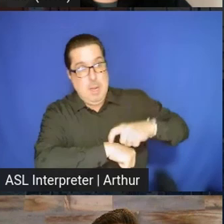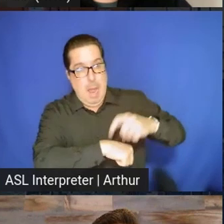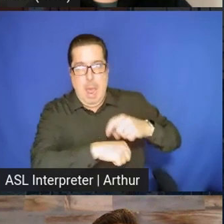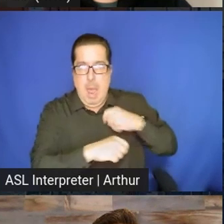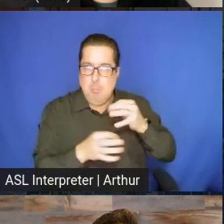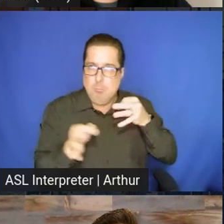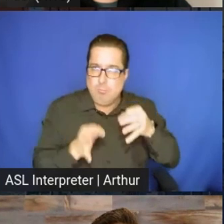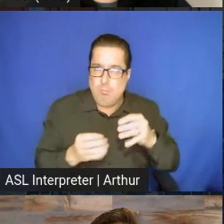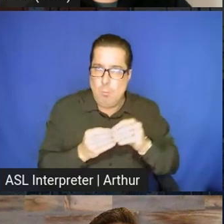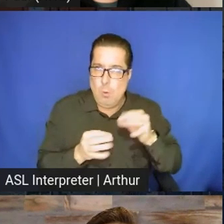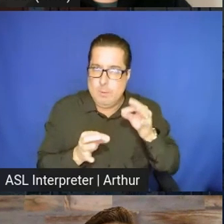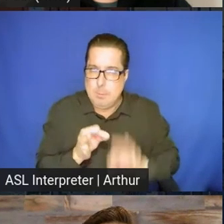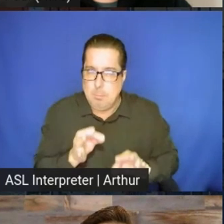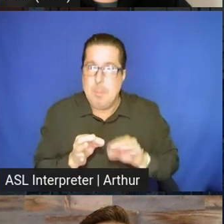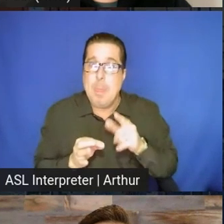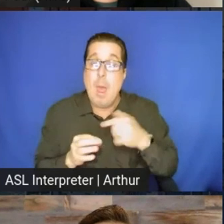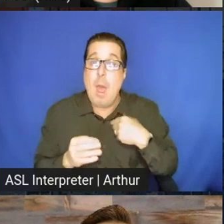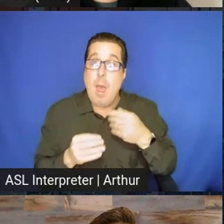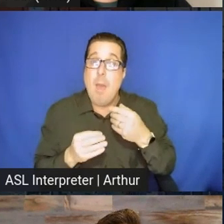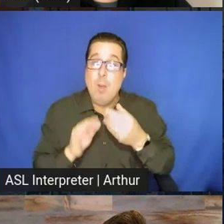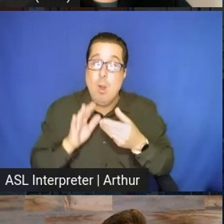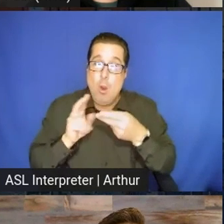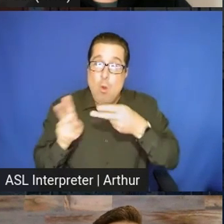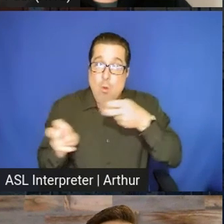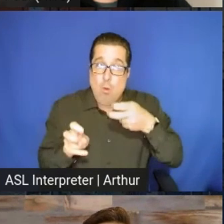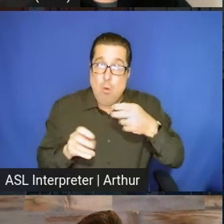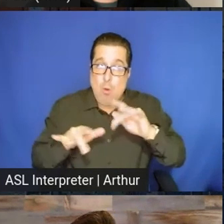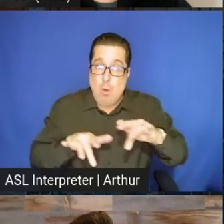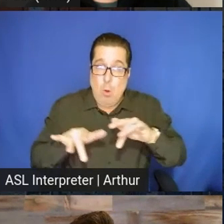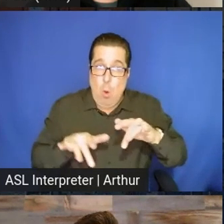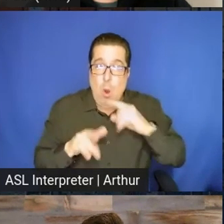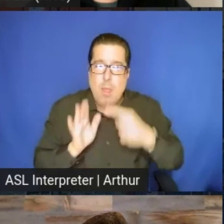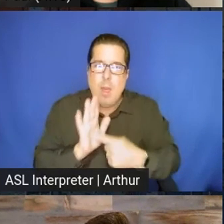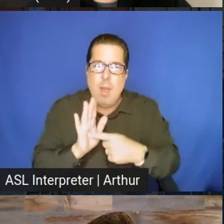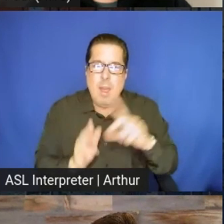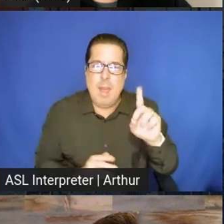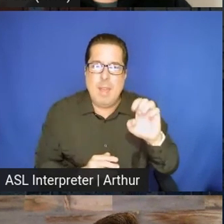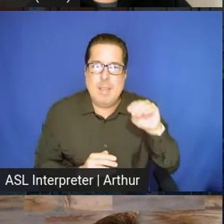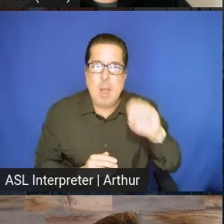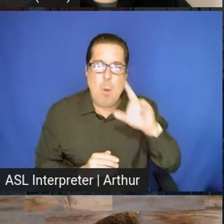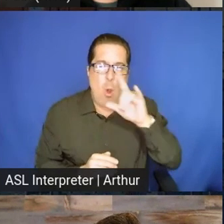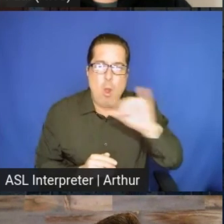this demo, and let me just say this for you. I just wanted to make sure that